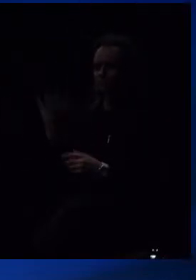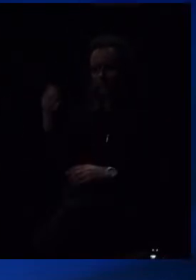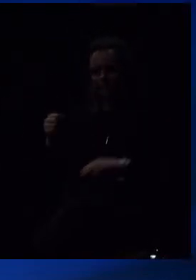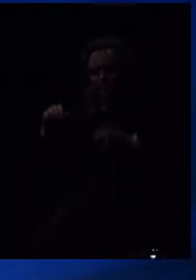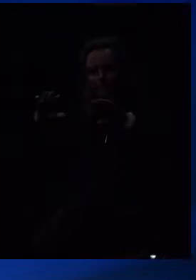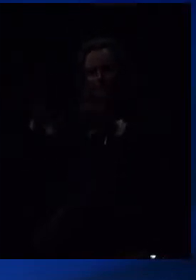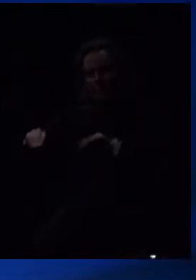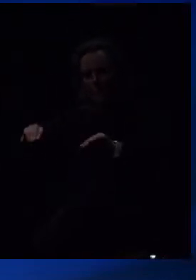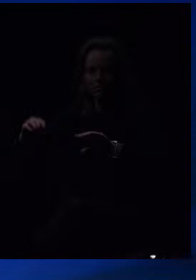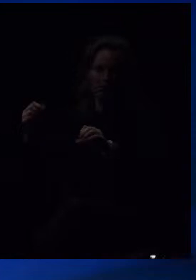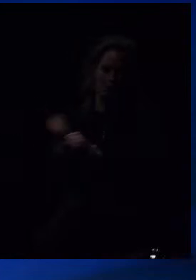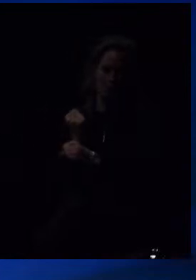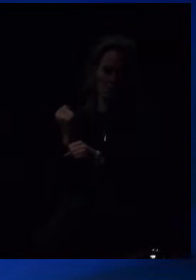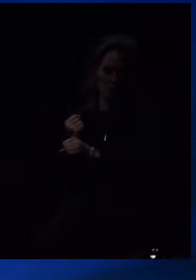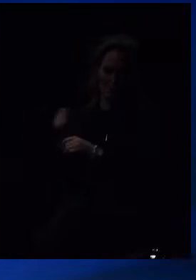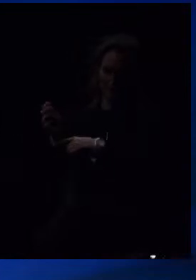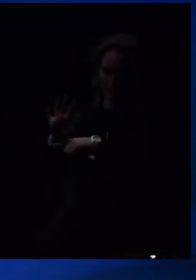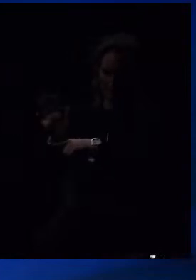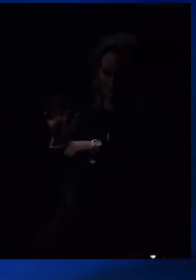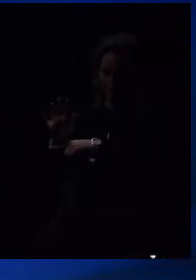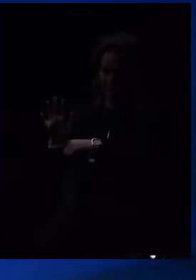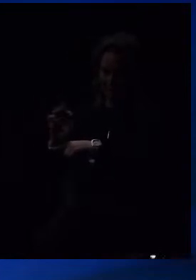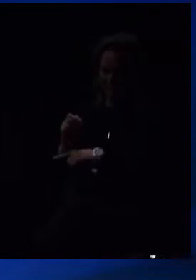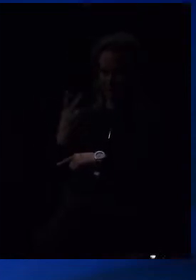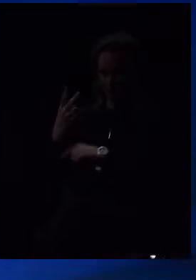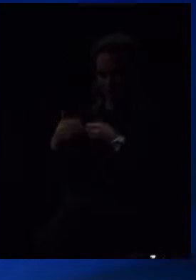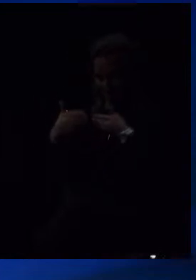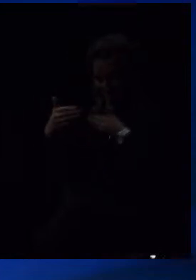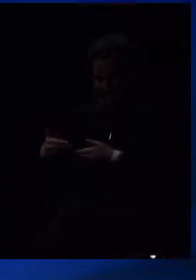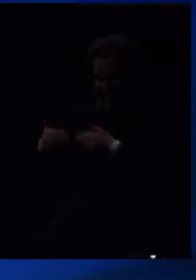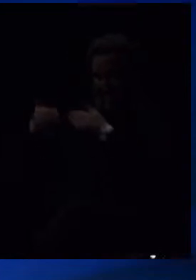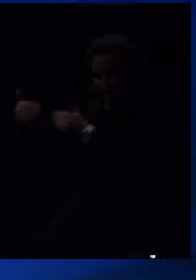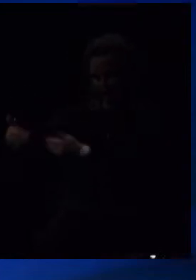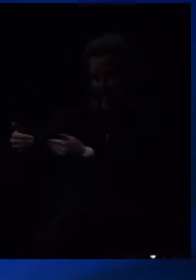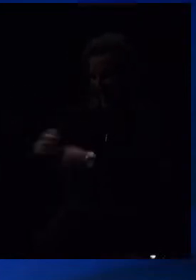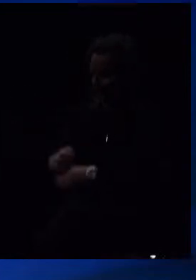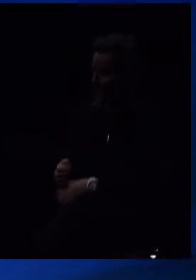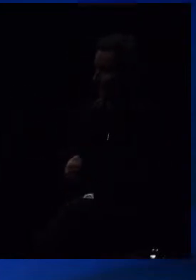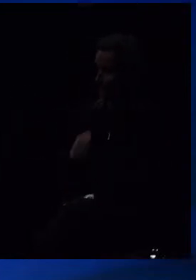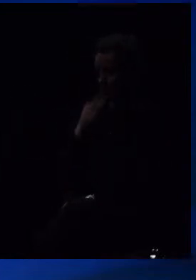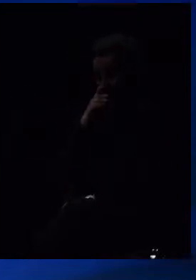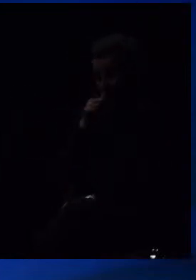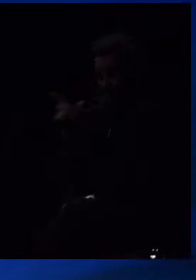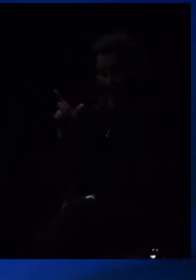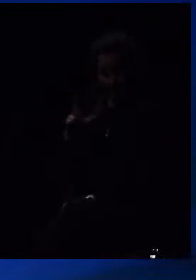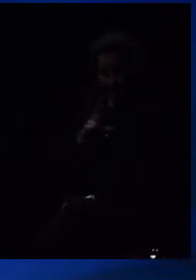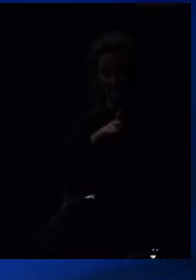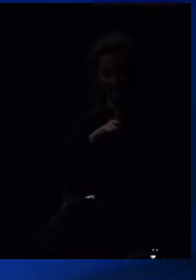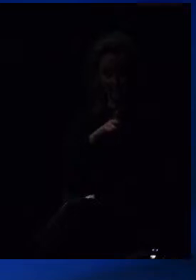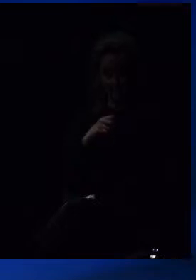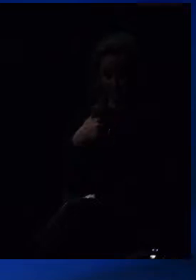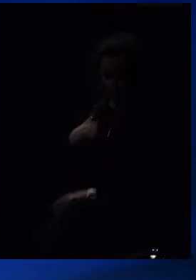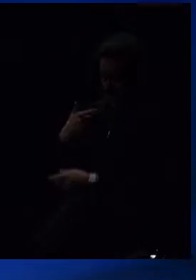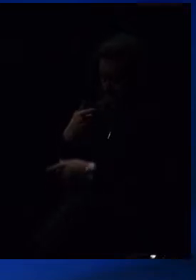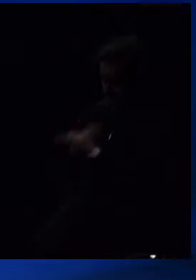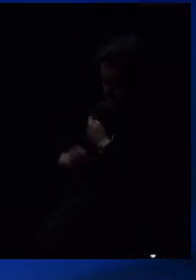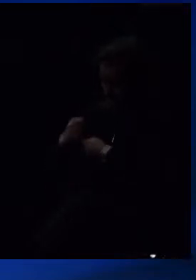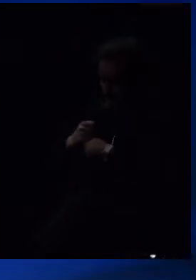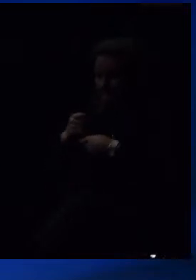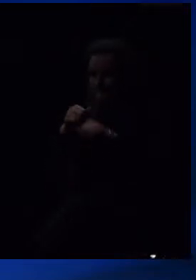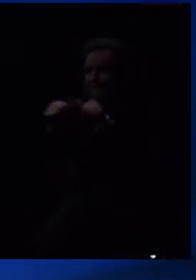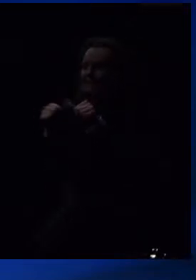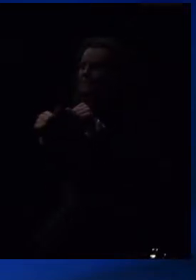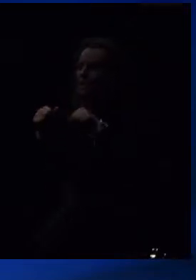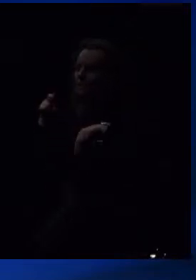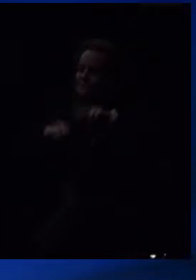of the movie between seasons, and I got lucky that I got beta testing of Baselight V6